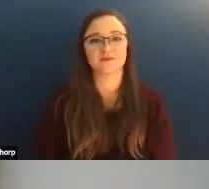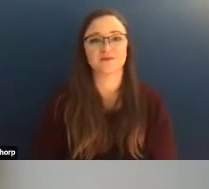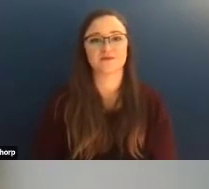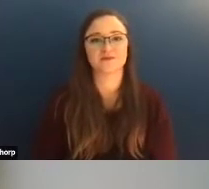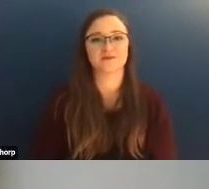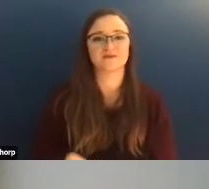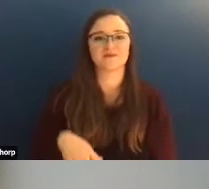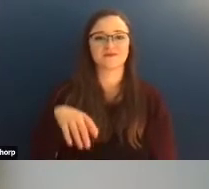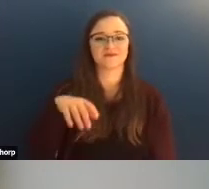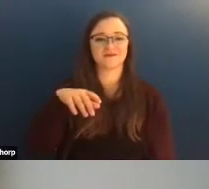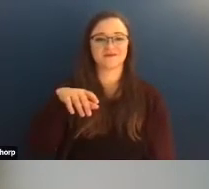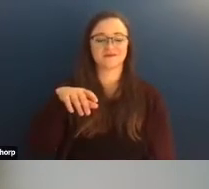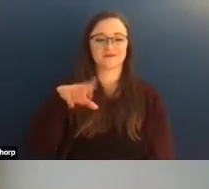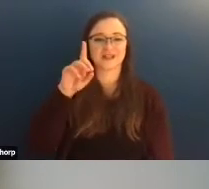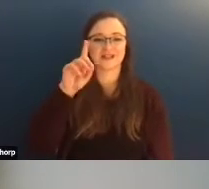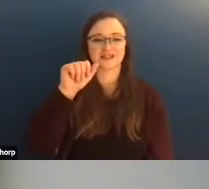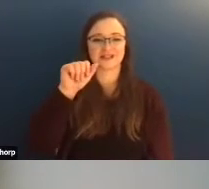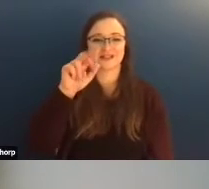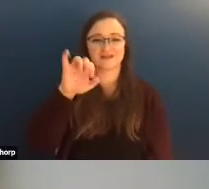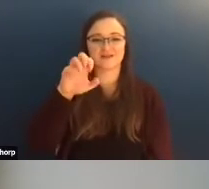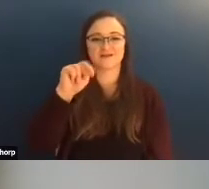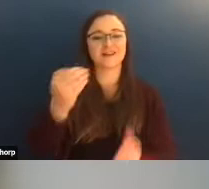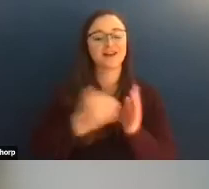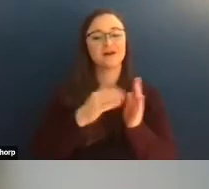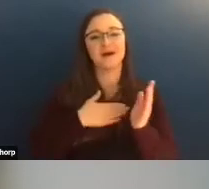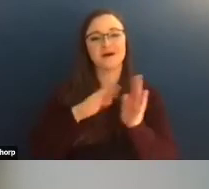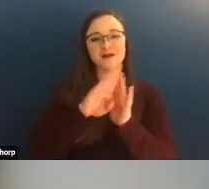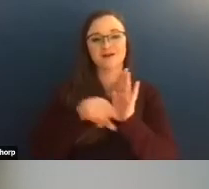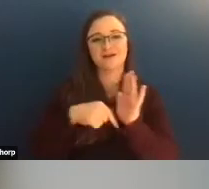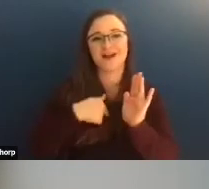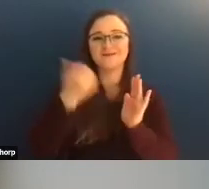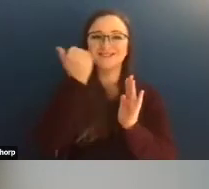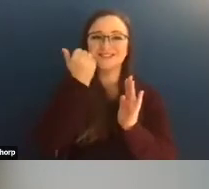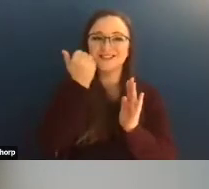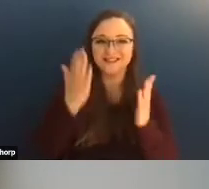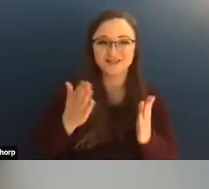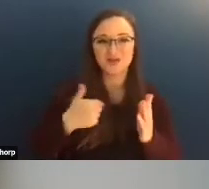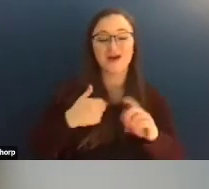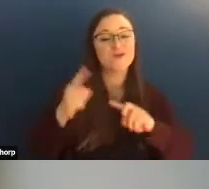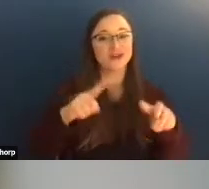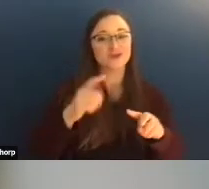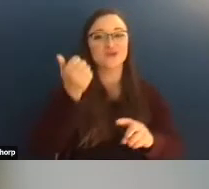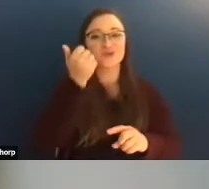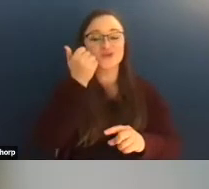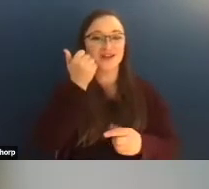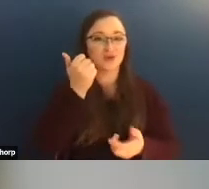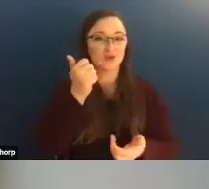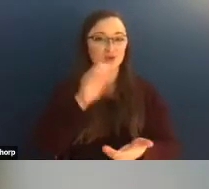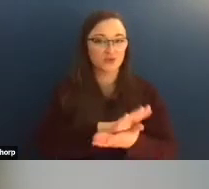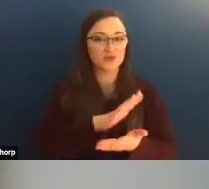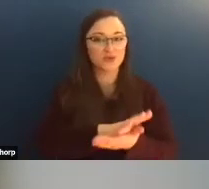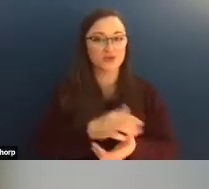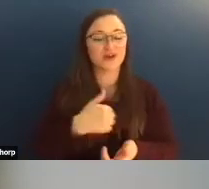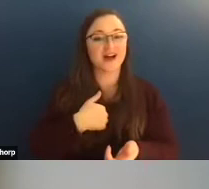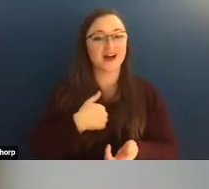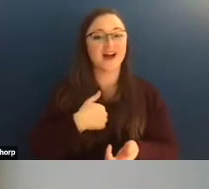Sure, I can start. And again, my background, I'm a dentist, and so I've gone to dental school. And I actually took